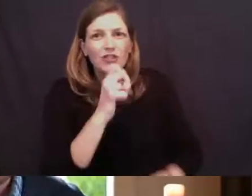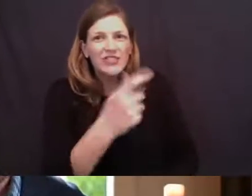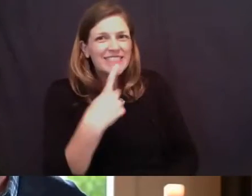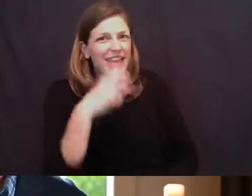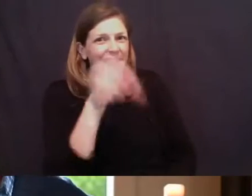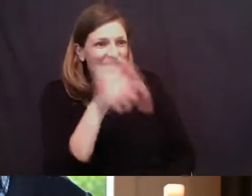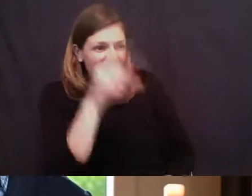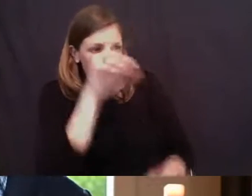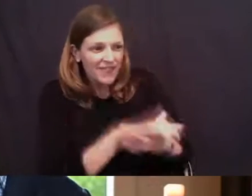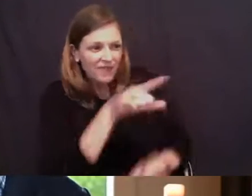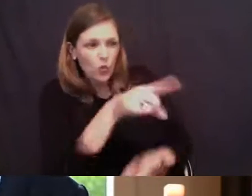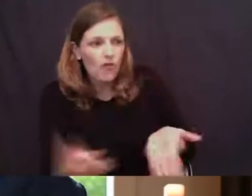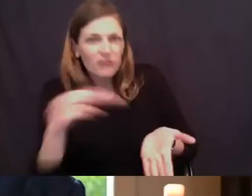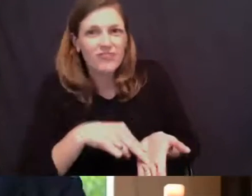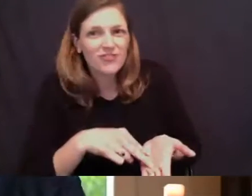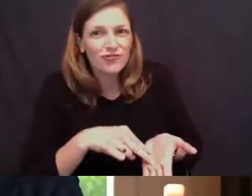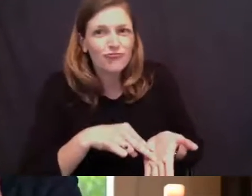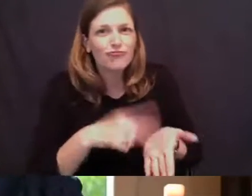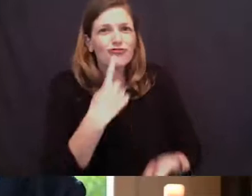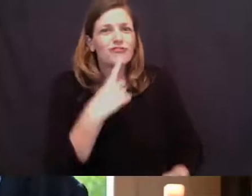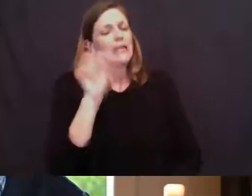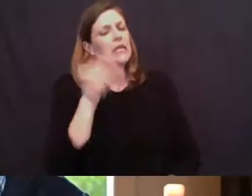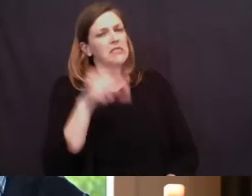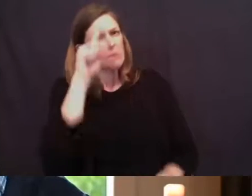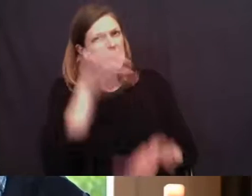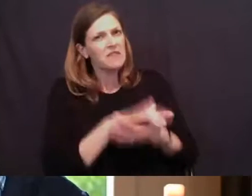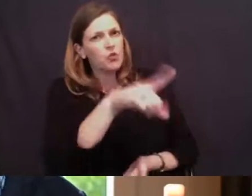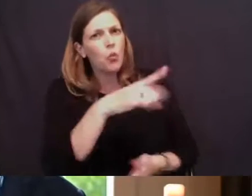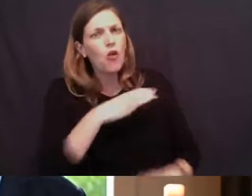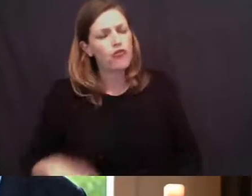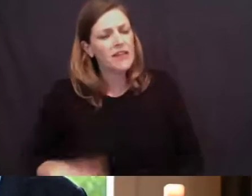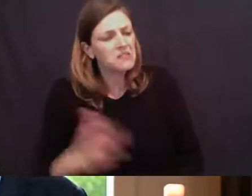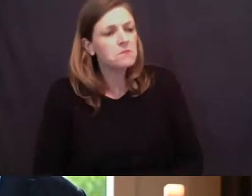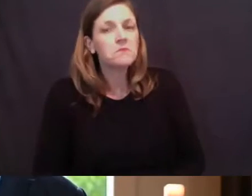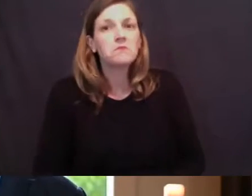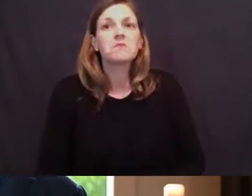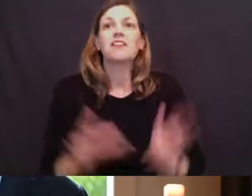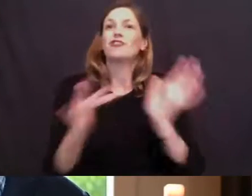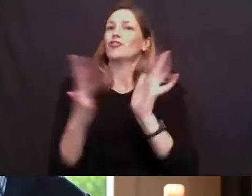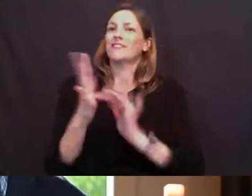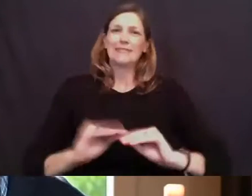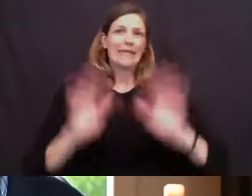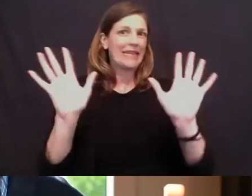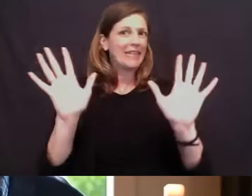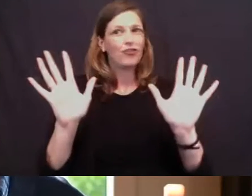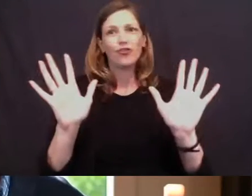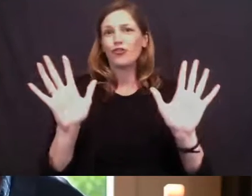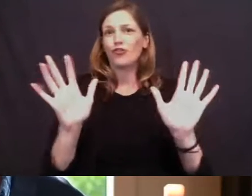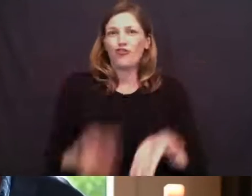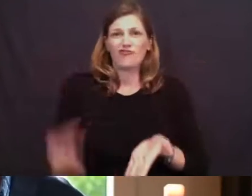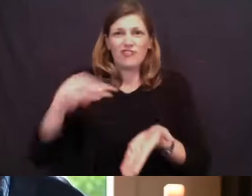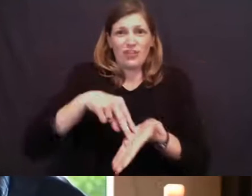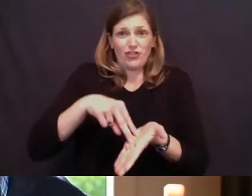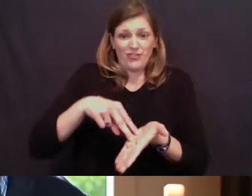resurrection. She just said, yes, I believe you are the Christ. But Jesus is making it crystal clear, the resurrection is not an